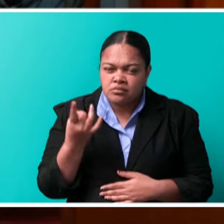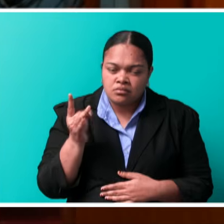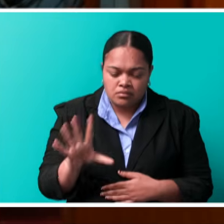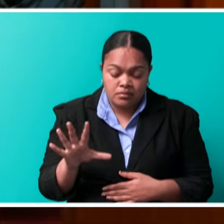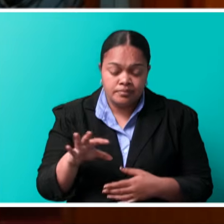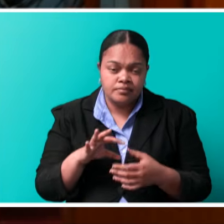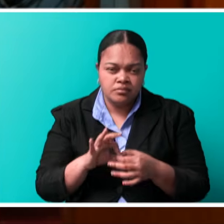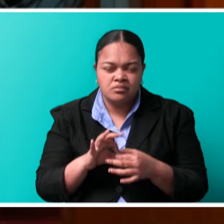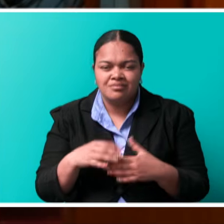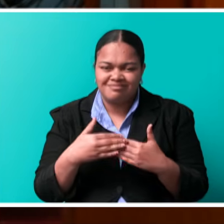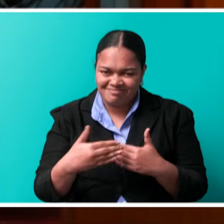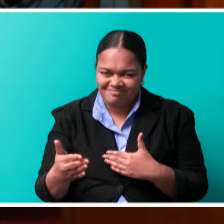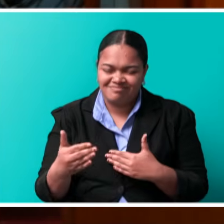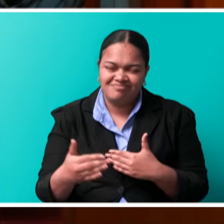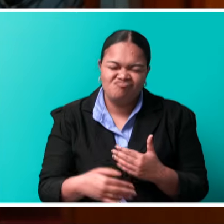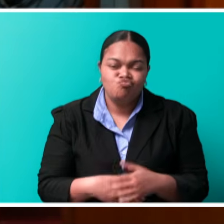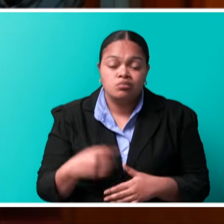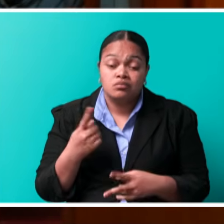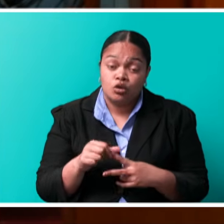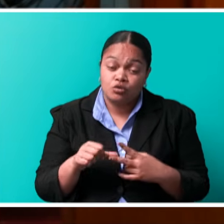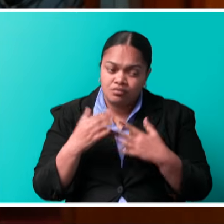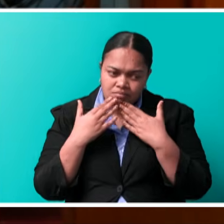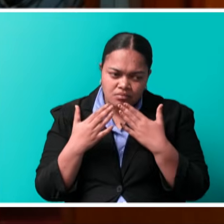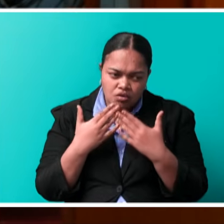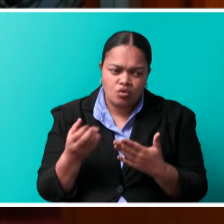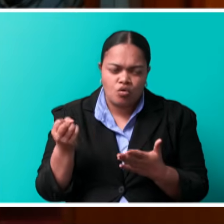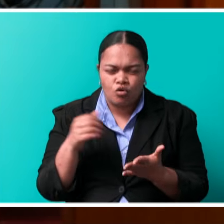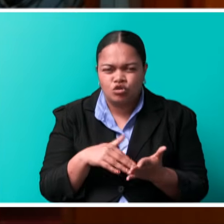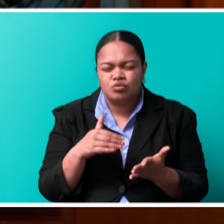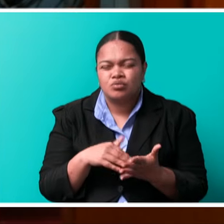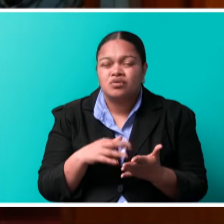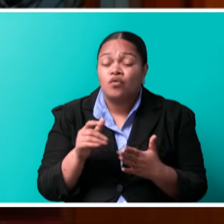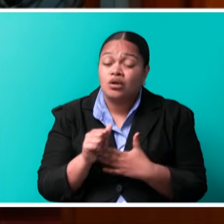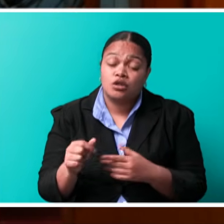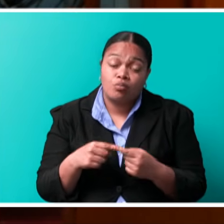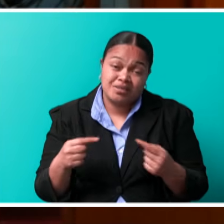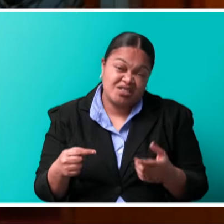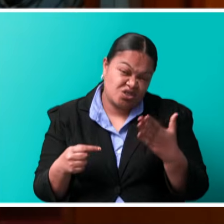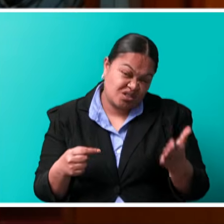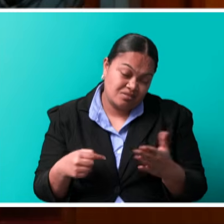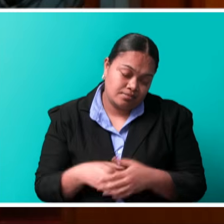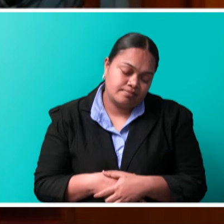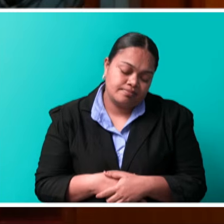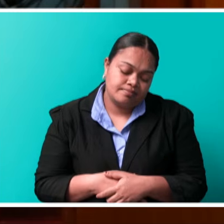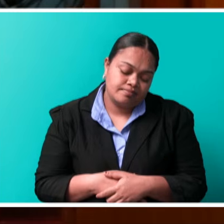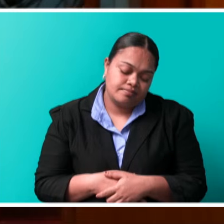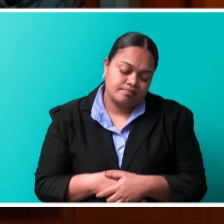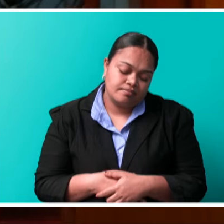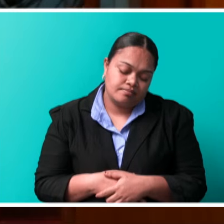energy over time. I also acknowledge the contribution from the honourable leaders of the opposition in this